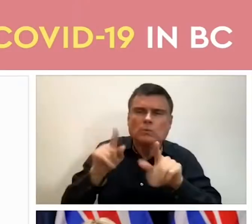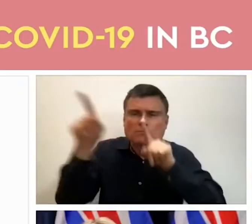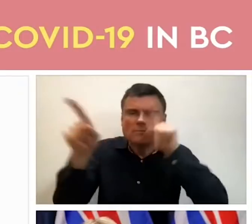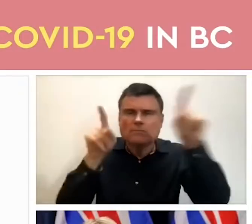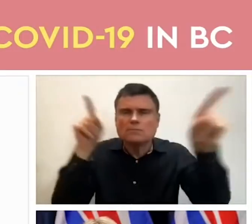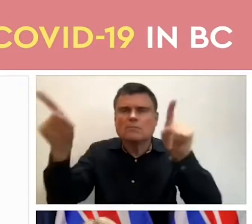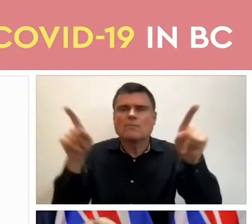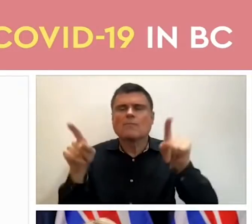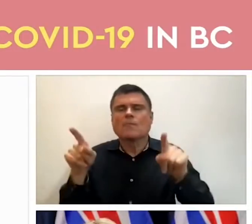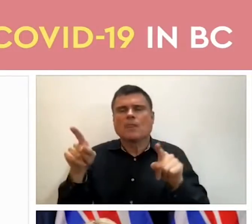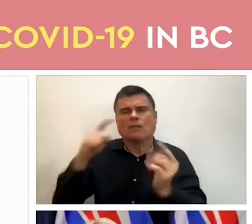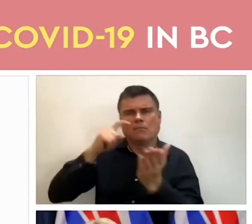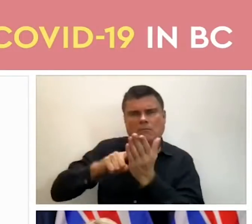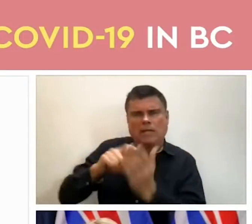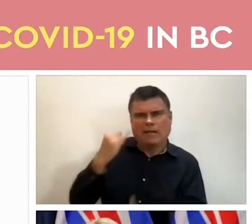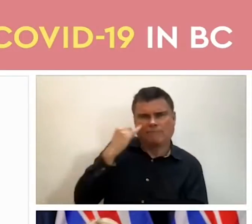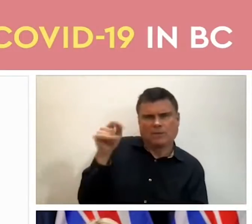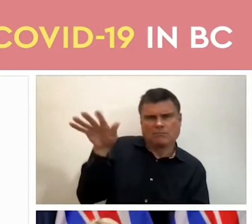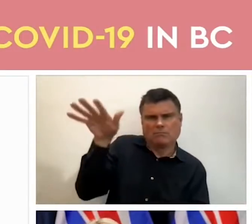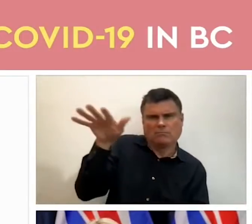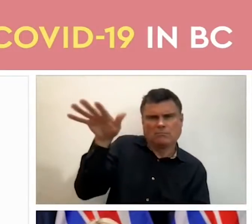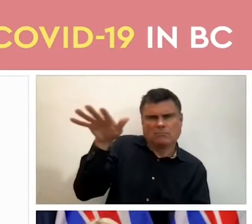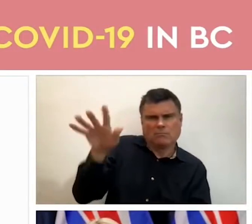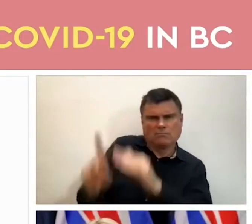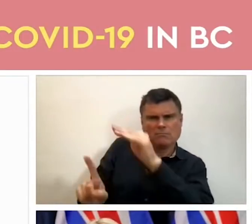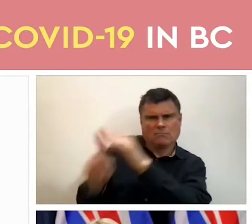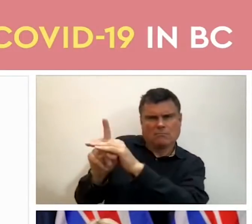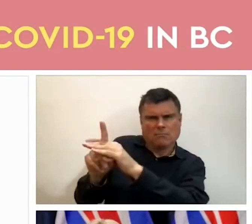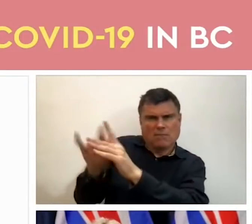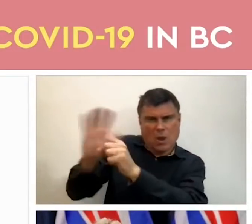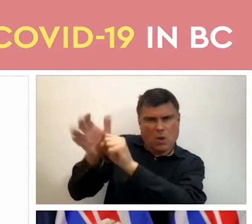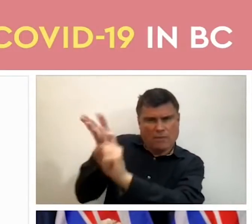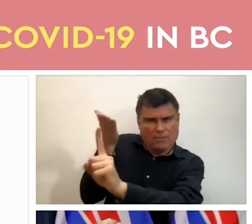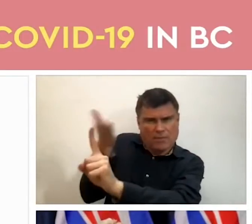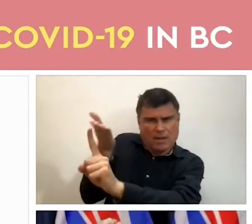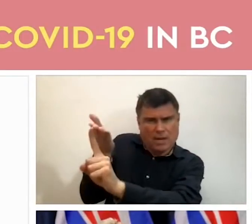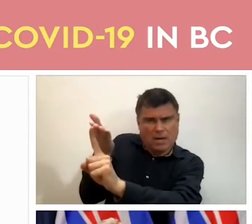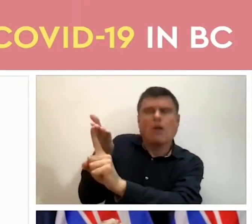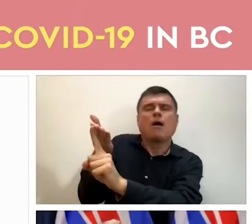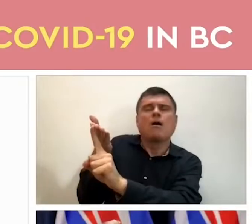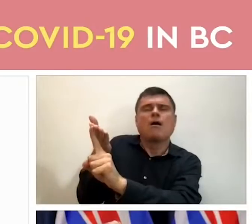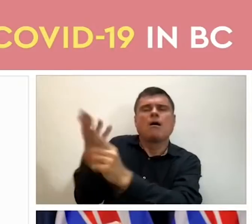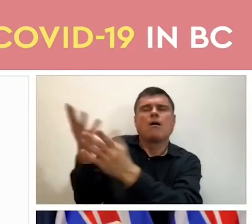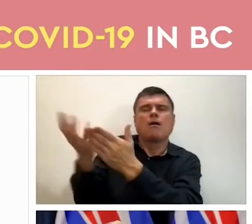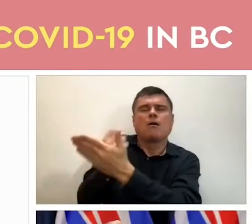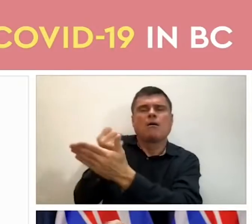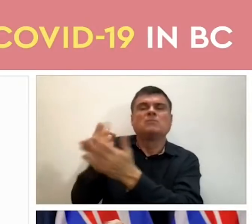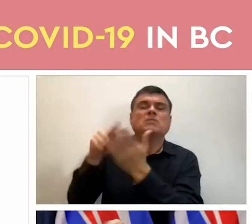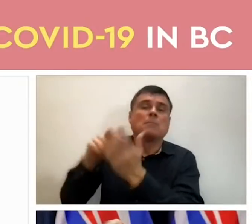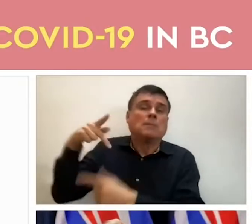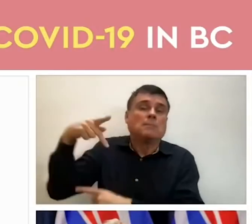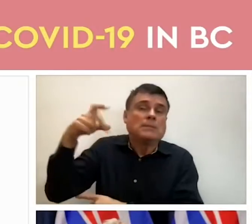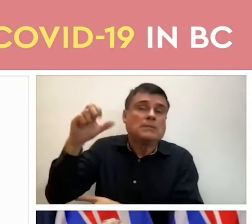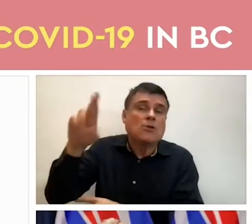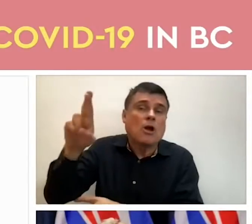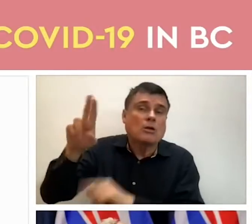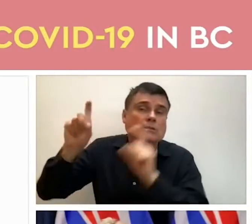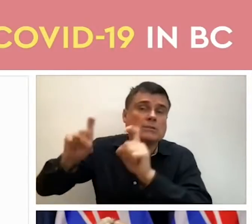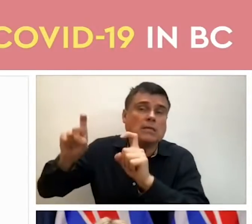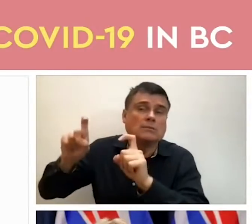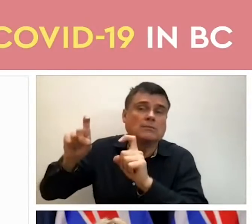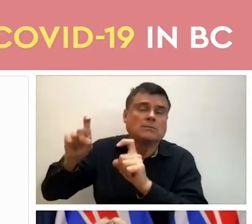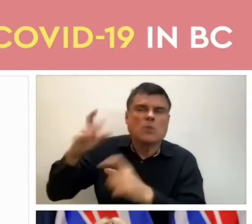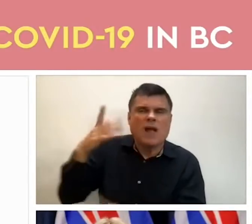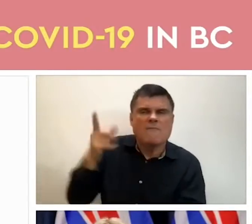quickly, particularly in communities where access to PCR is challenging. We also have been